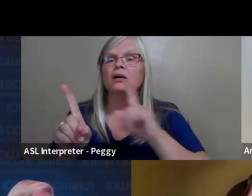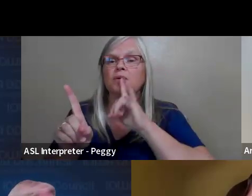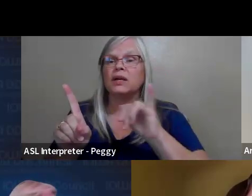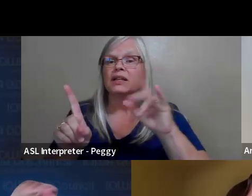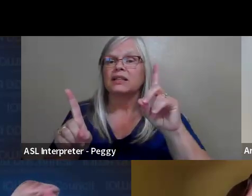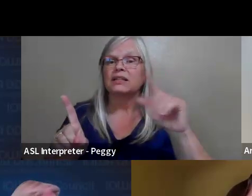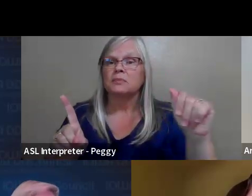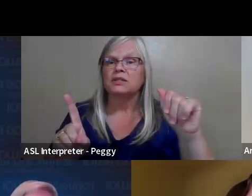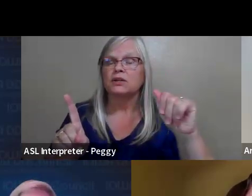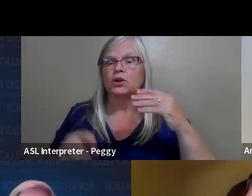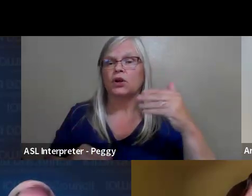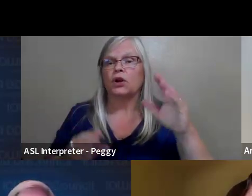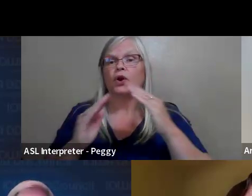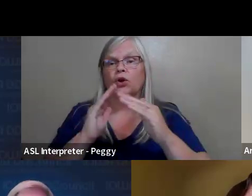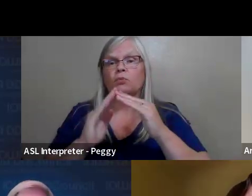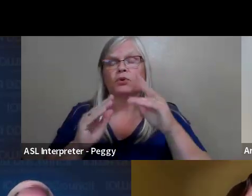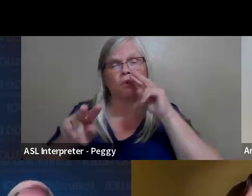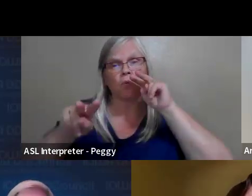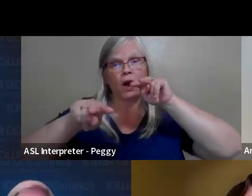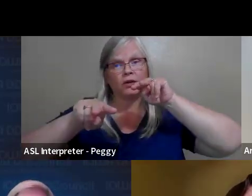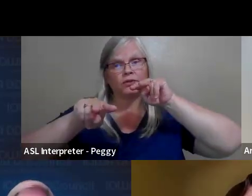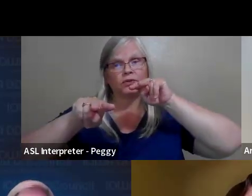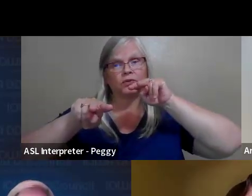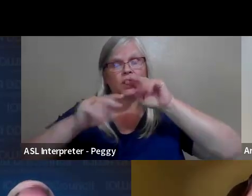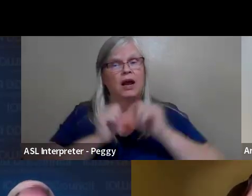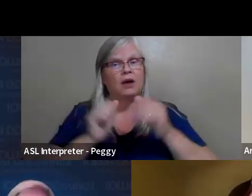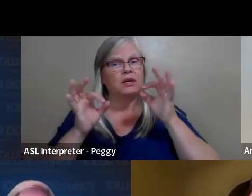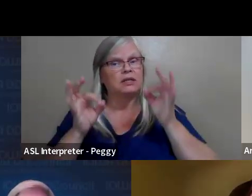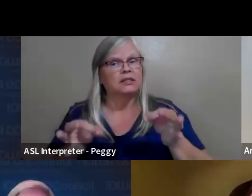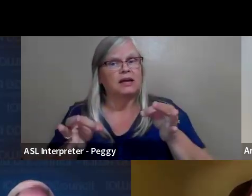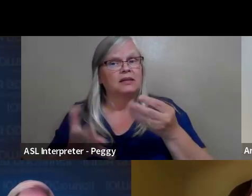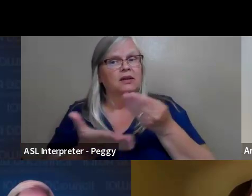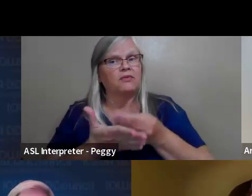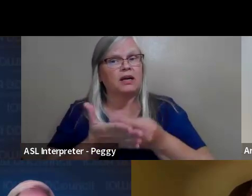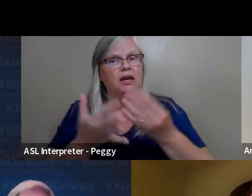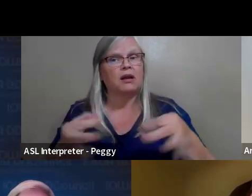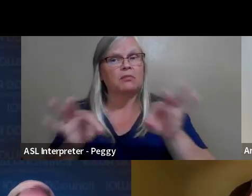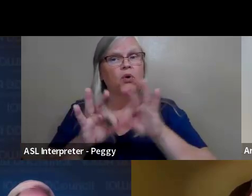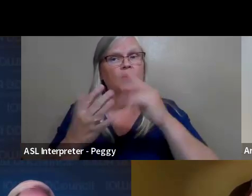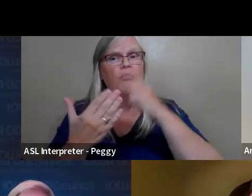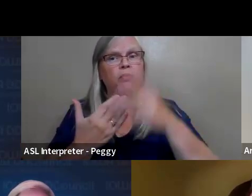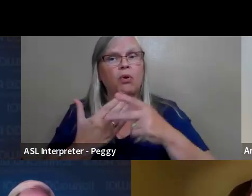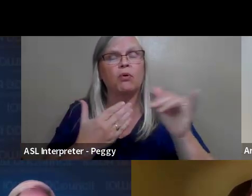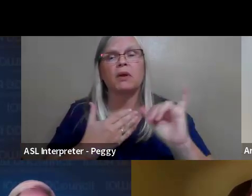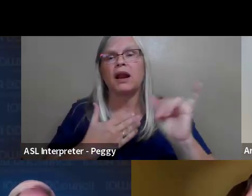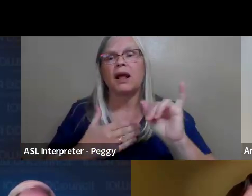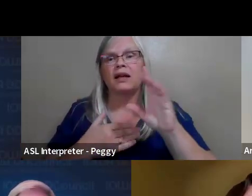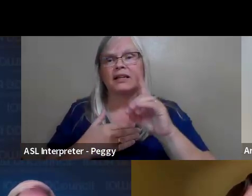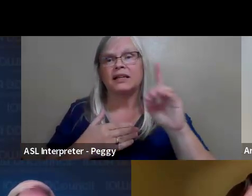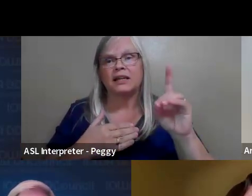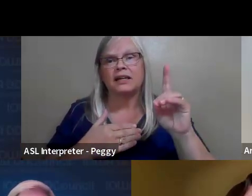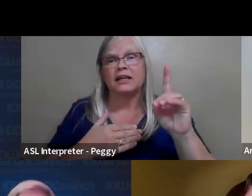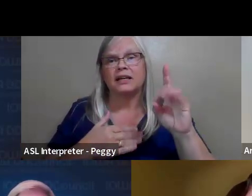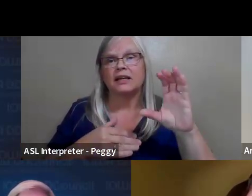disability community will be watching very closely how it decides to fund important programs such as the DD